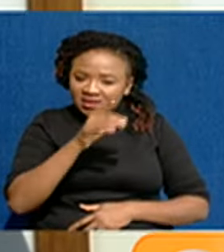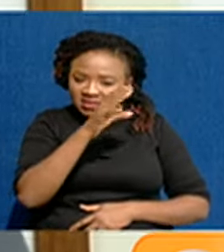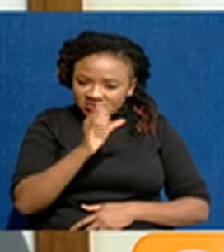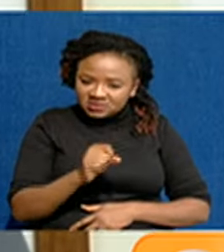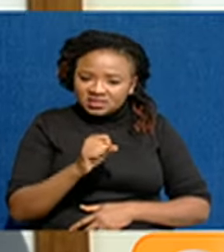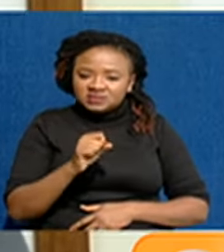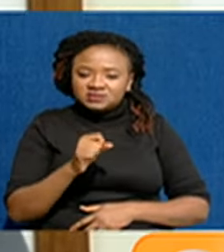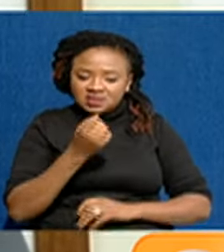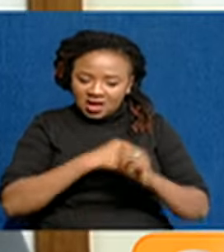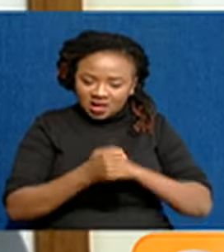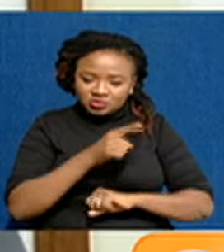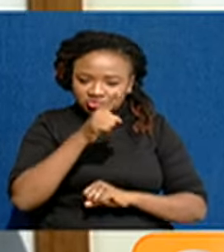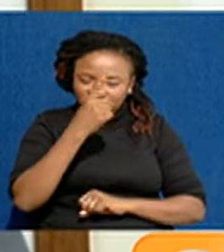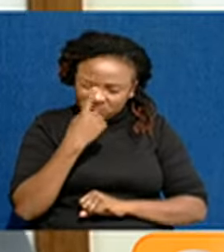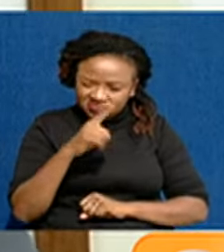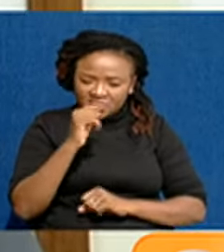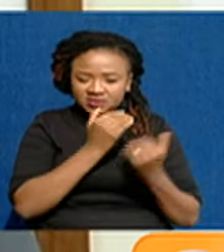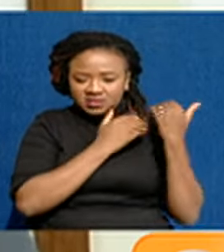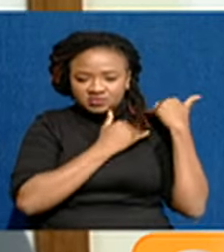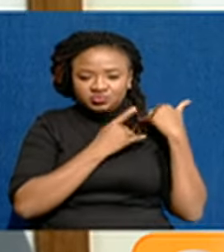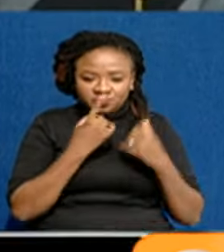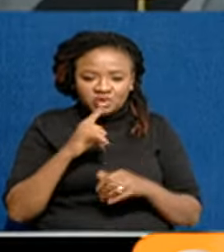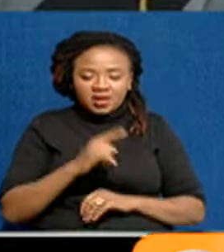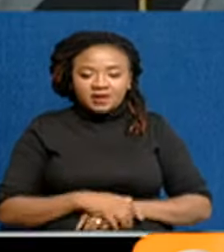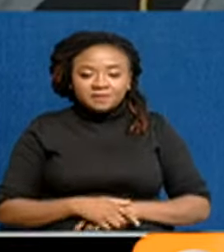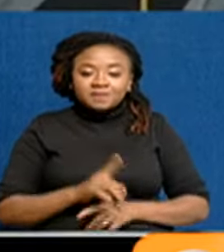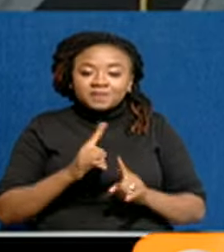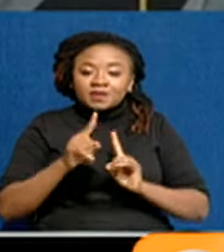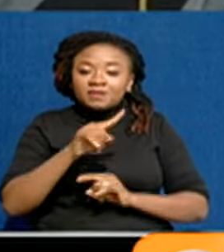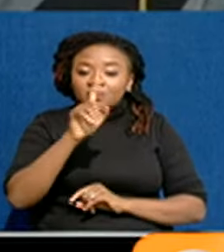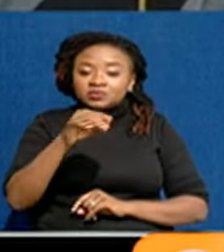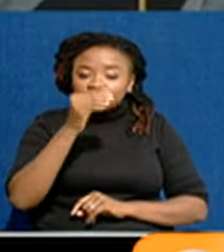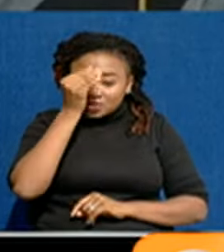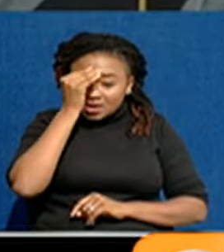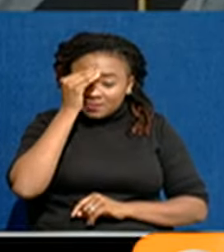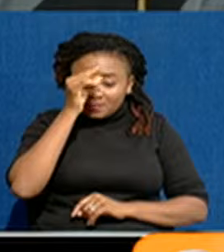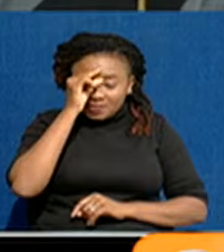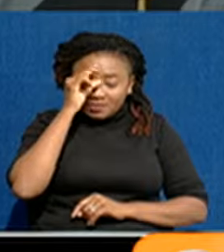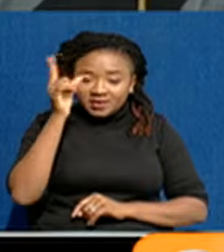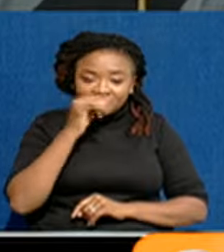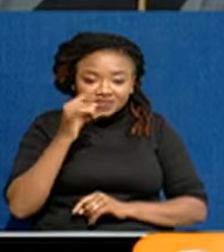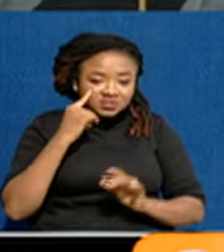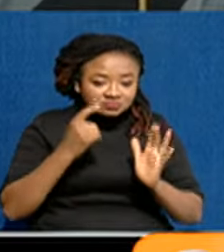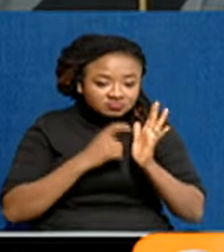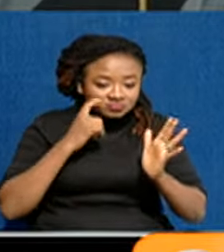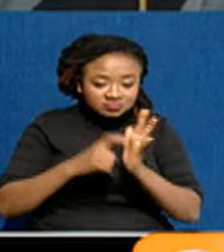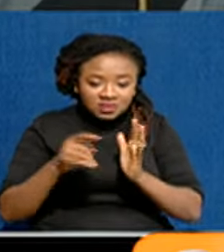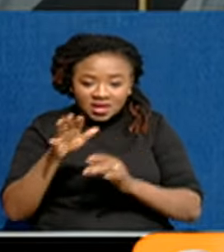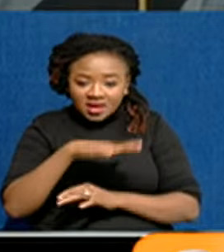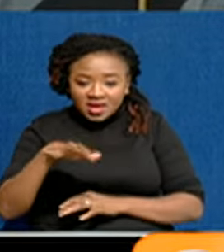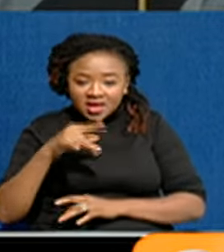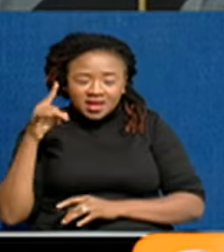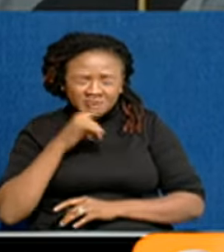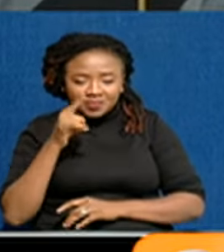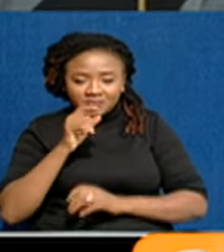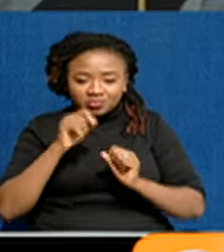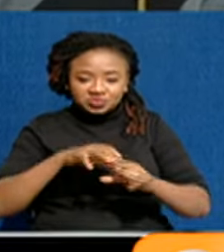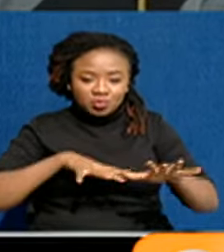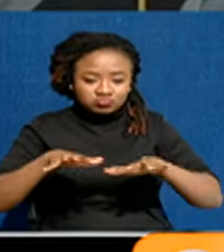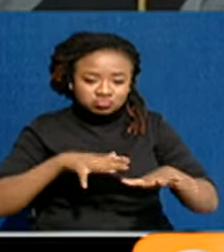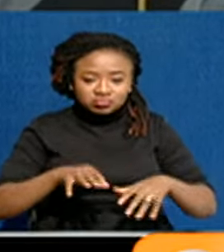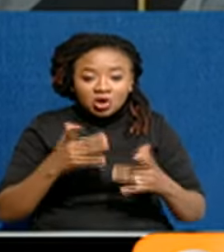Ezekiel Machogo has done. There's another question here. Has the government mapped out areas where there are likely to be mudslides to avert such disasters,